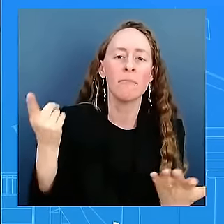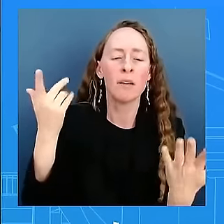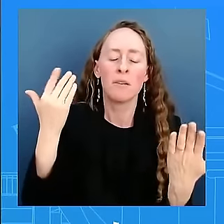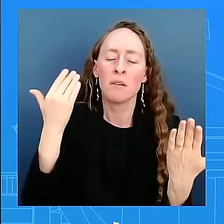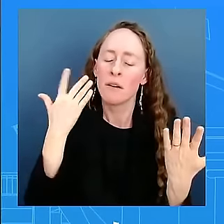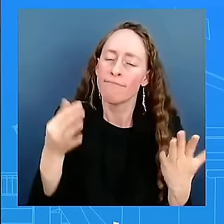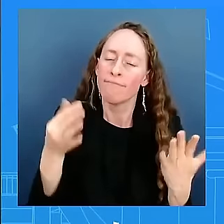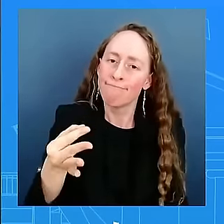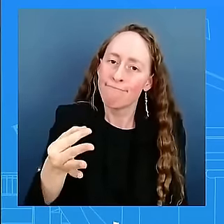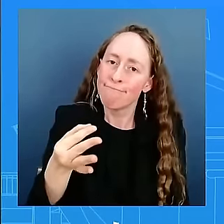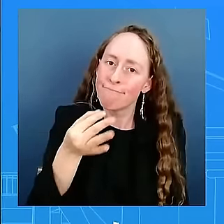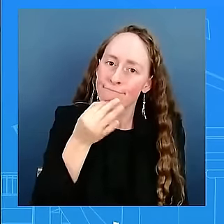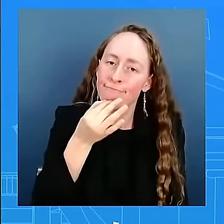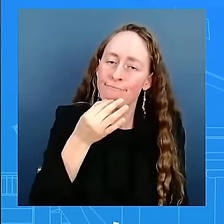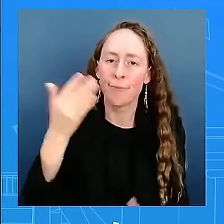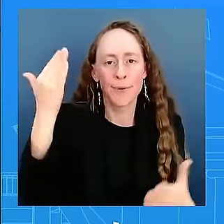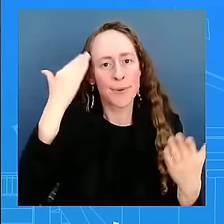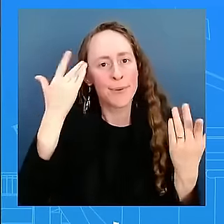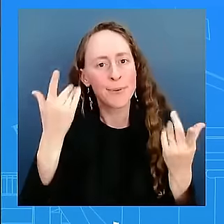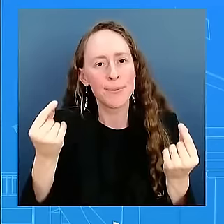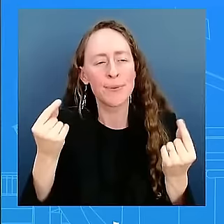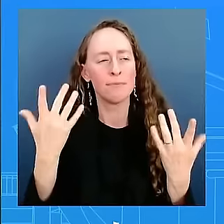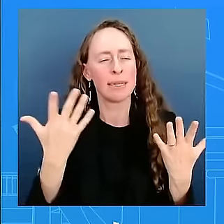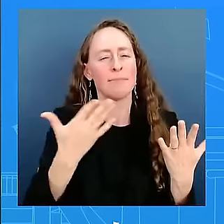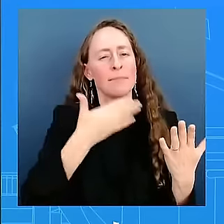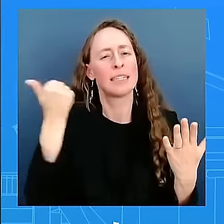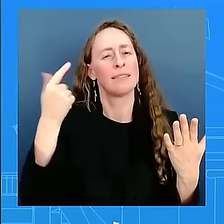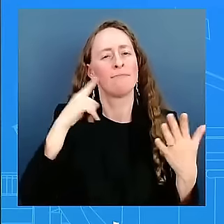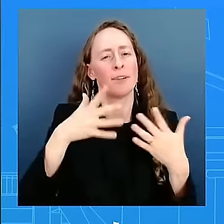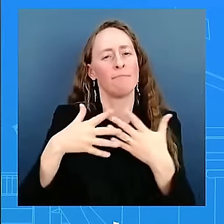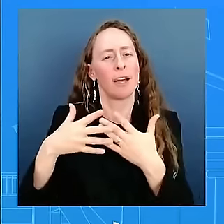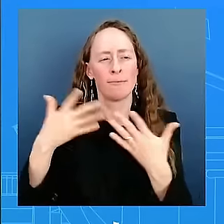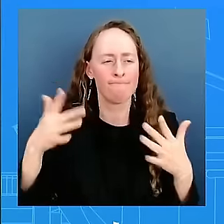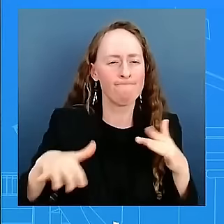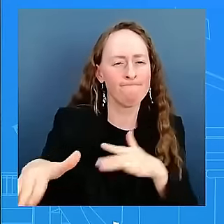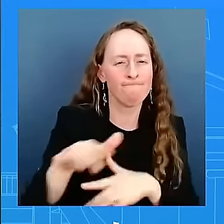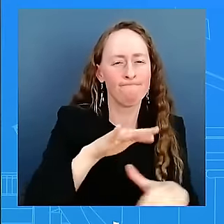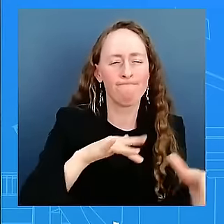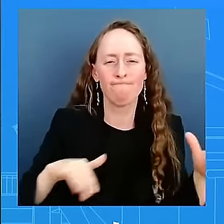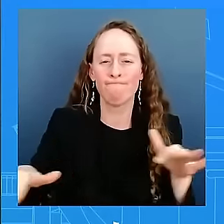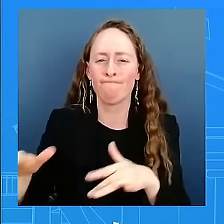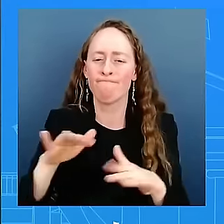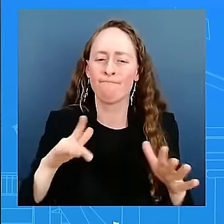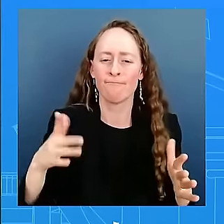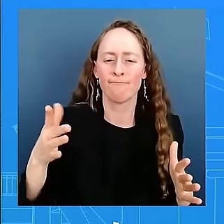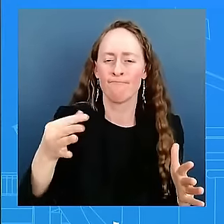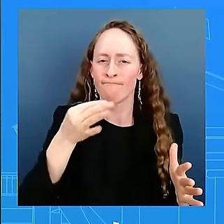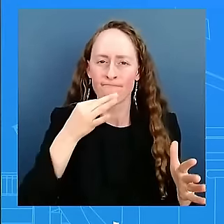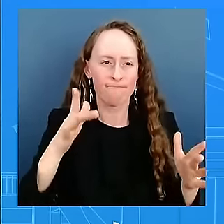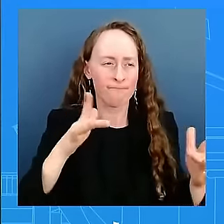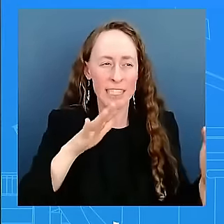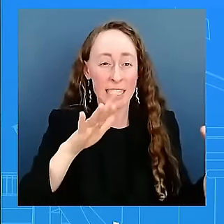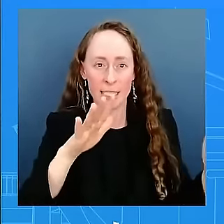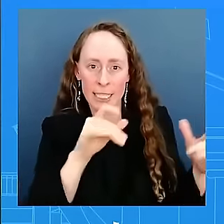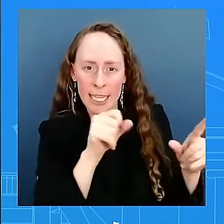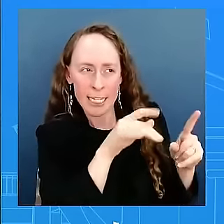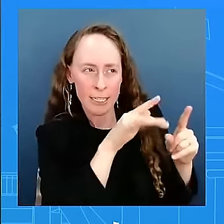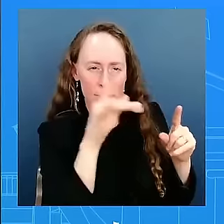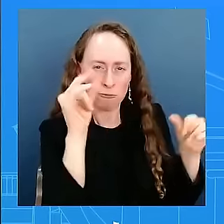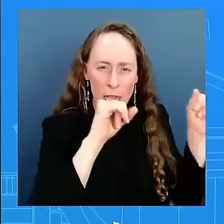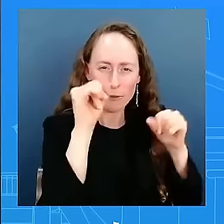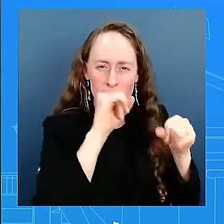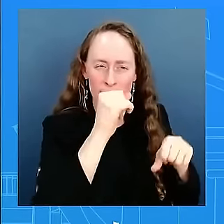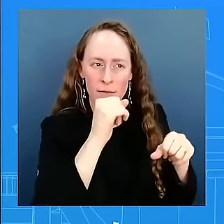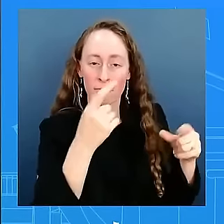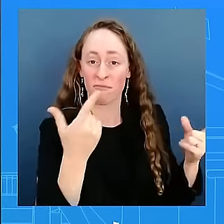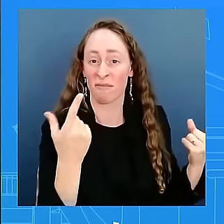fighters, and doing it with intricate statecraft, pulling his whole team together to drive this across the finish line. His goal has